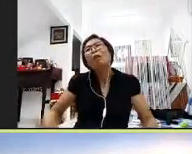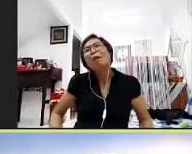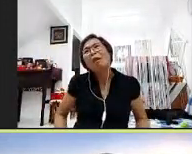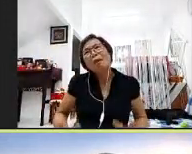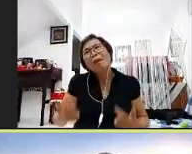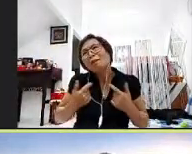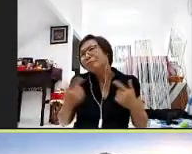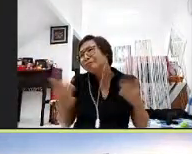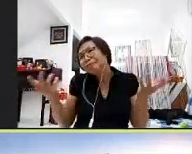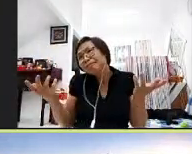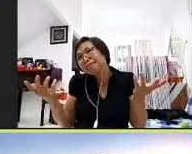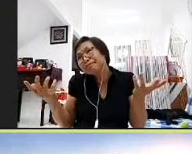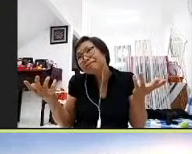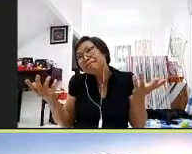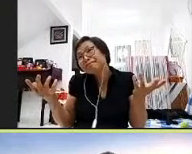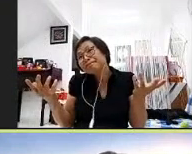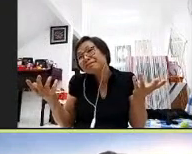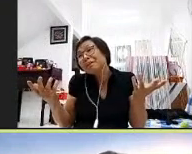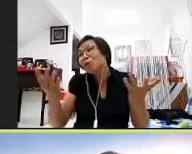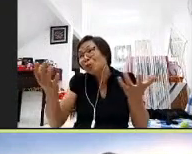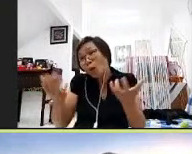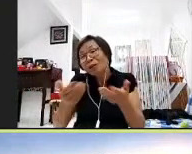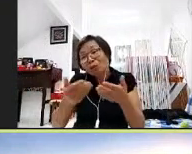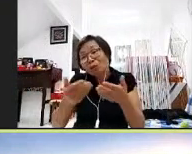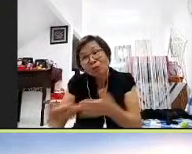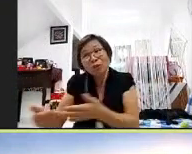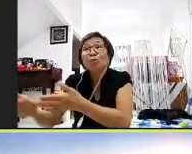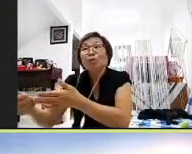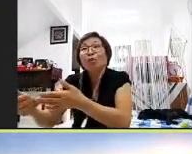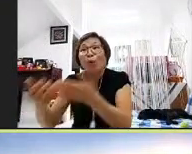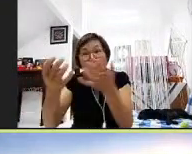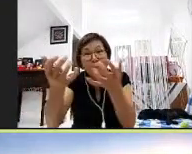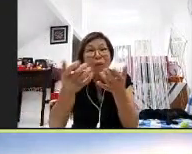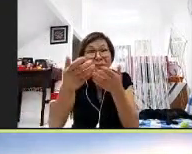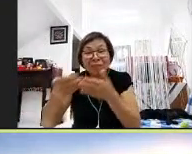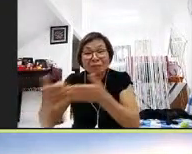to carry on, continue this way?